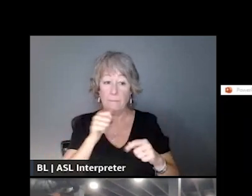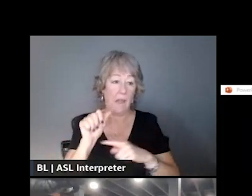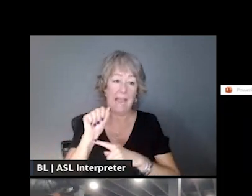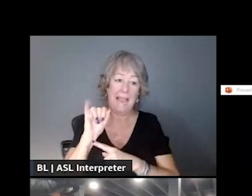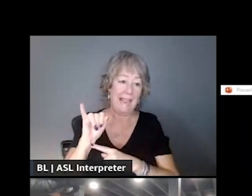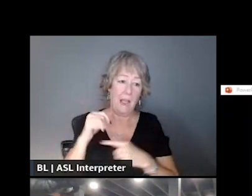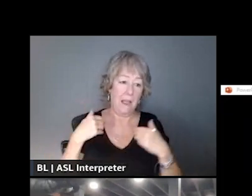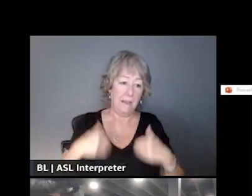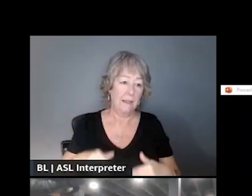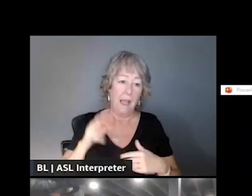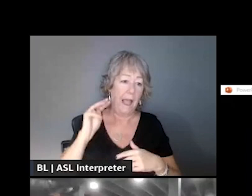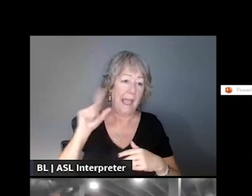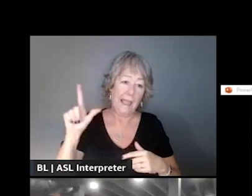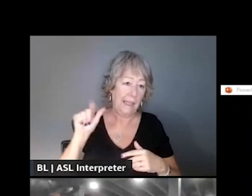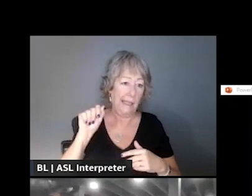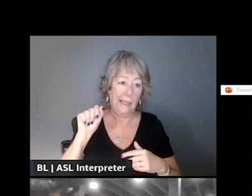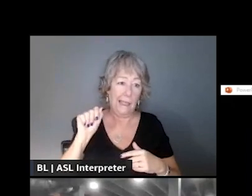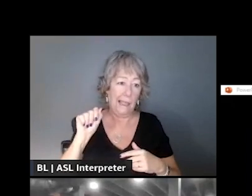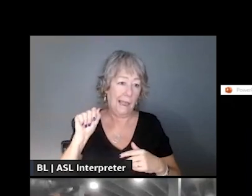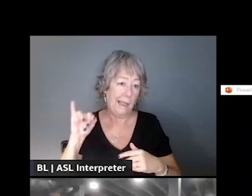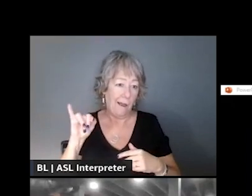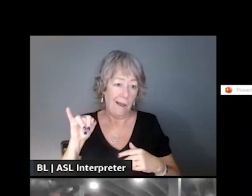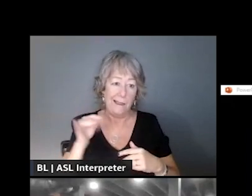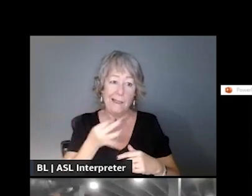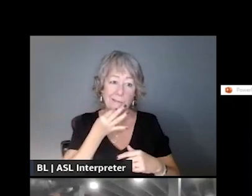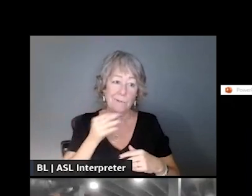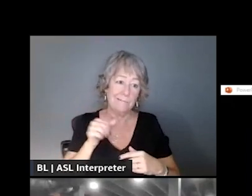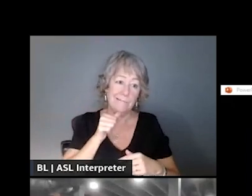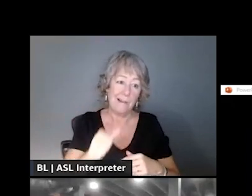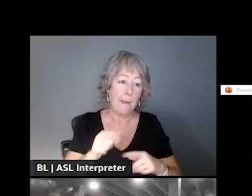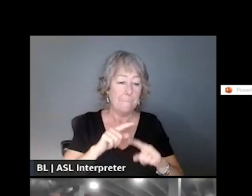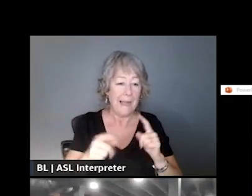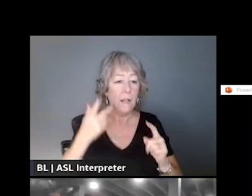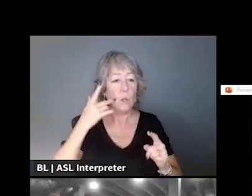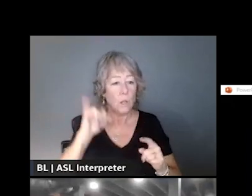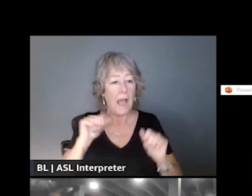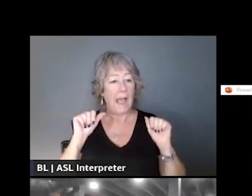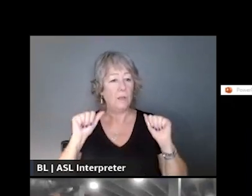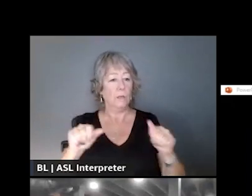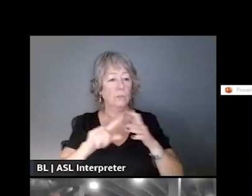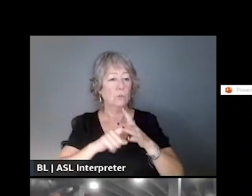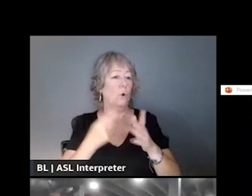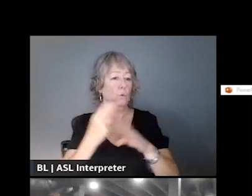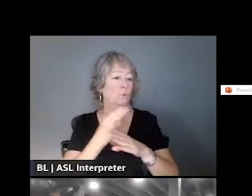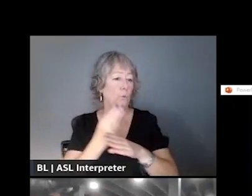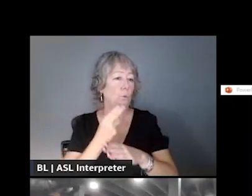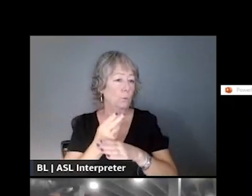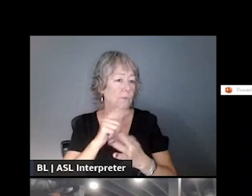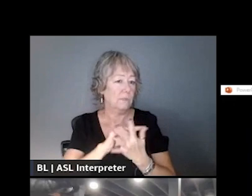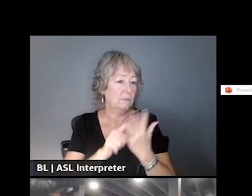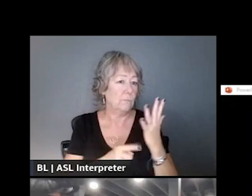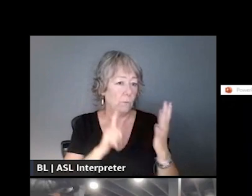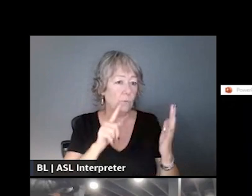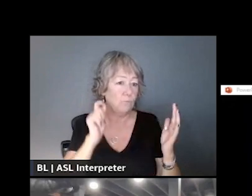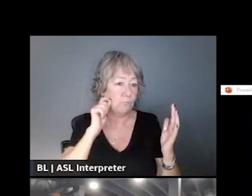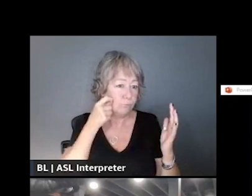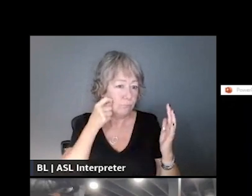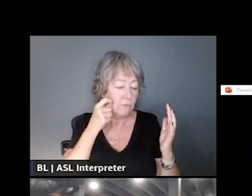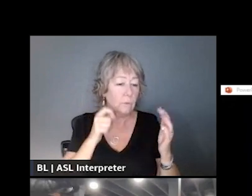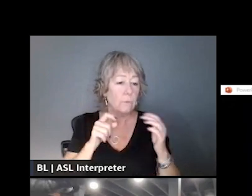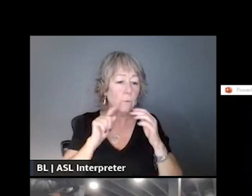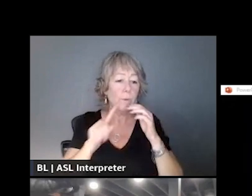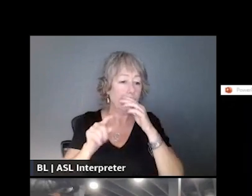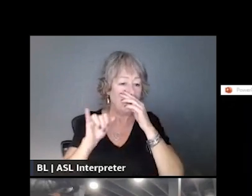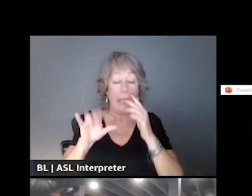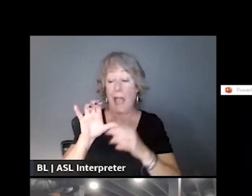I'm no ML AI expert, but this looks like I can actually start using this now and do some cool things. Yeah, Canvas is incredible. I